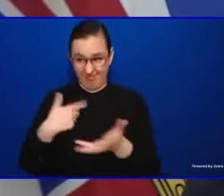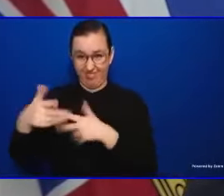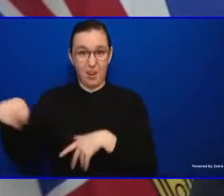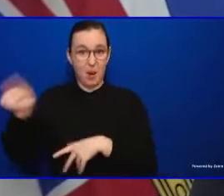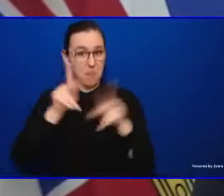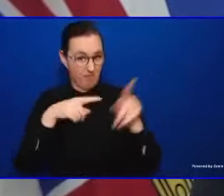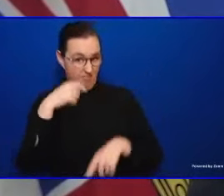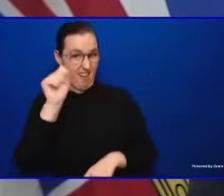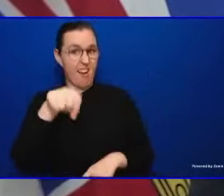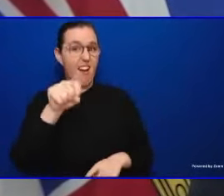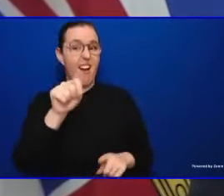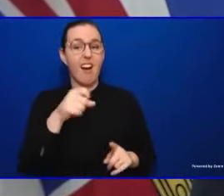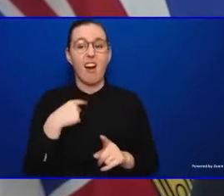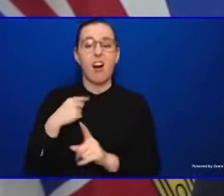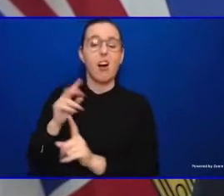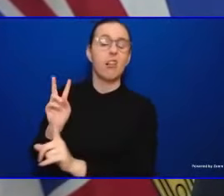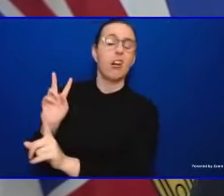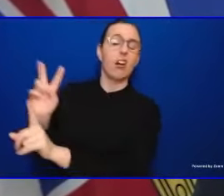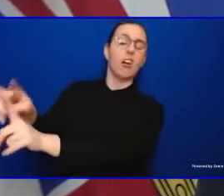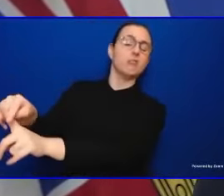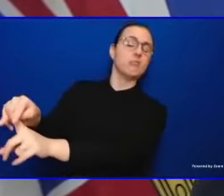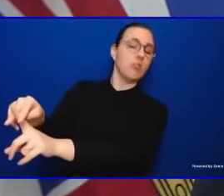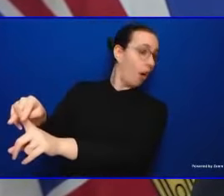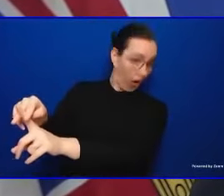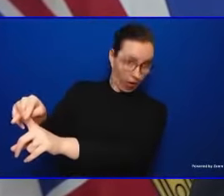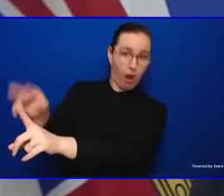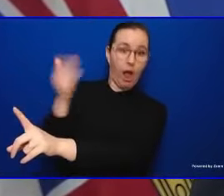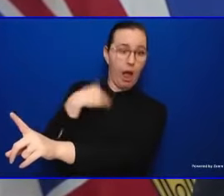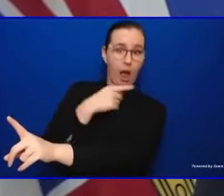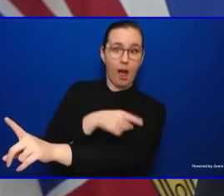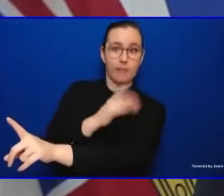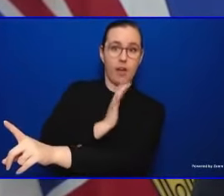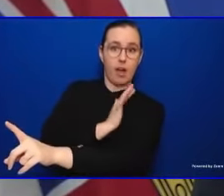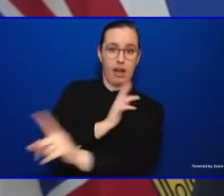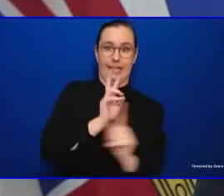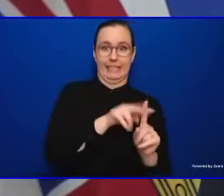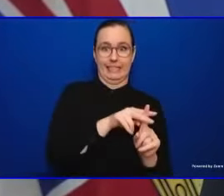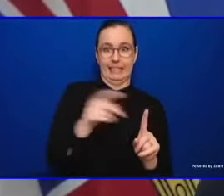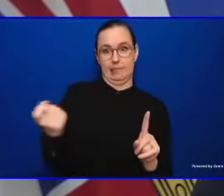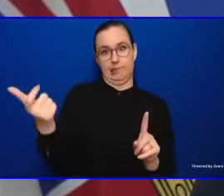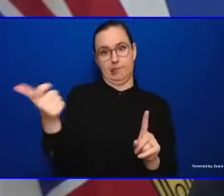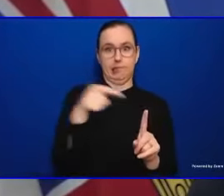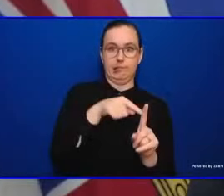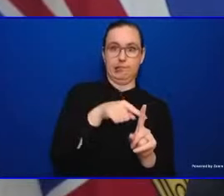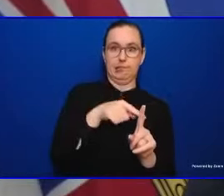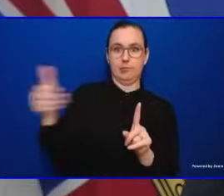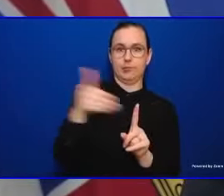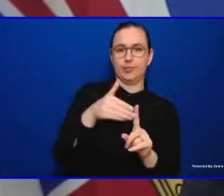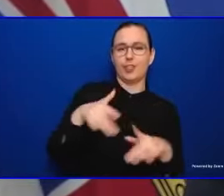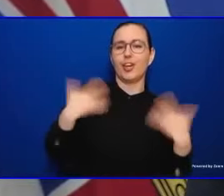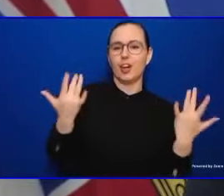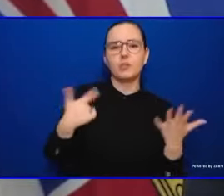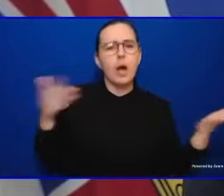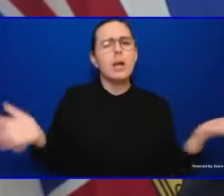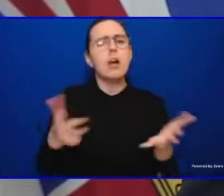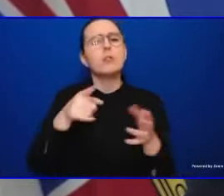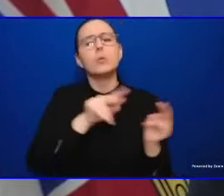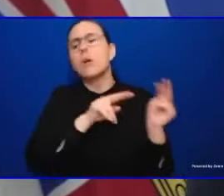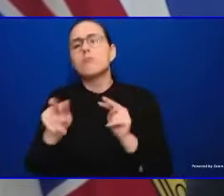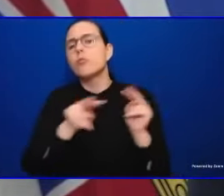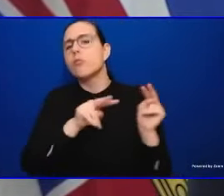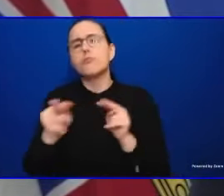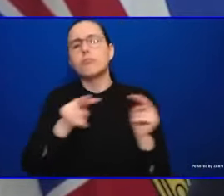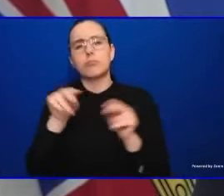vaccine appointments, and I encourage all of you to take advantage of that. With respect to rapid tests, I just want to go